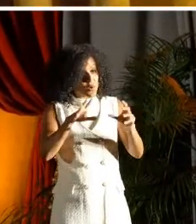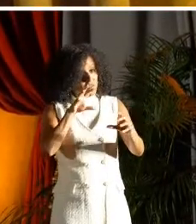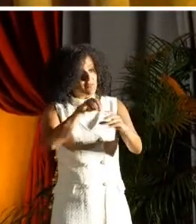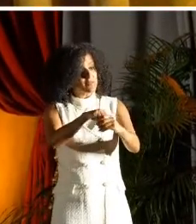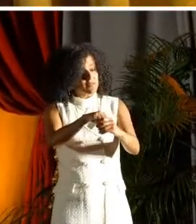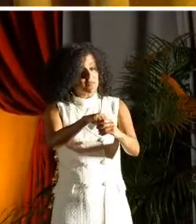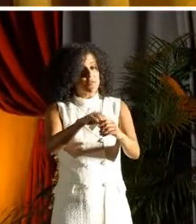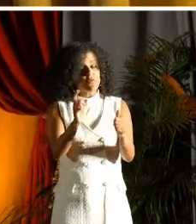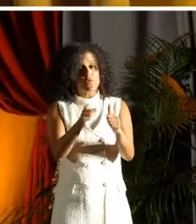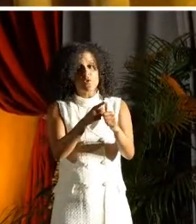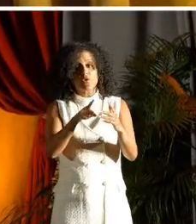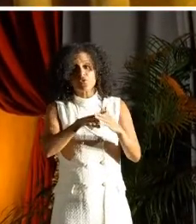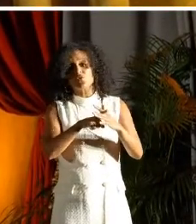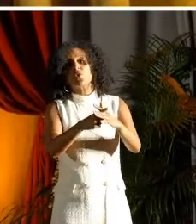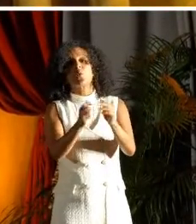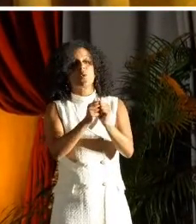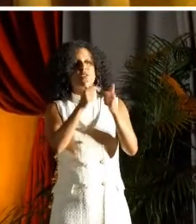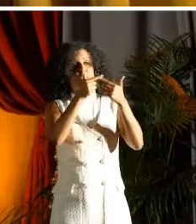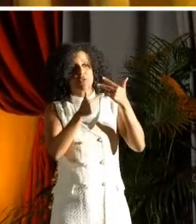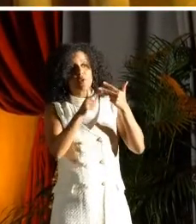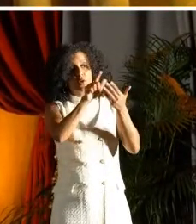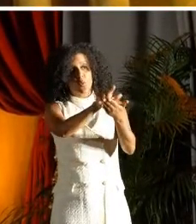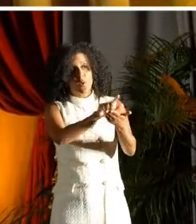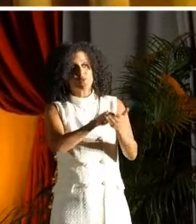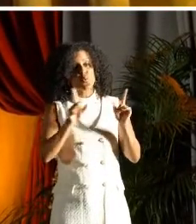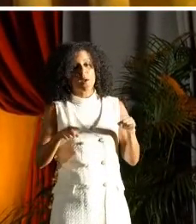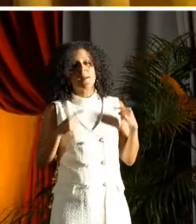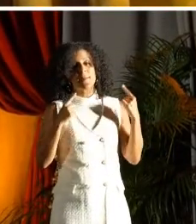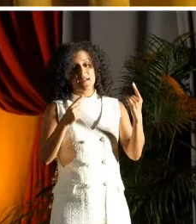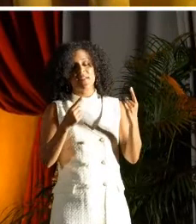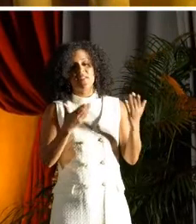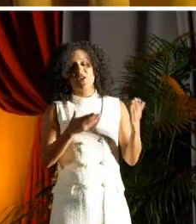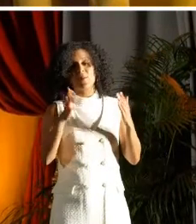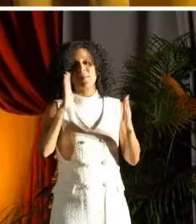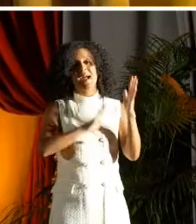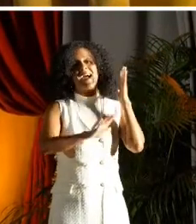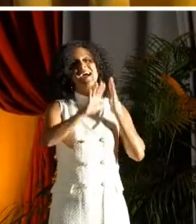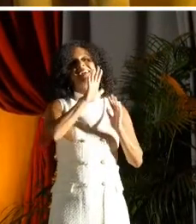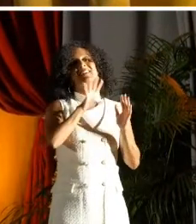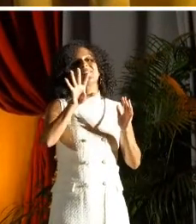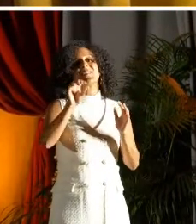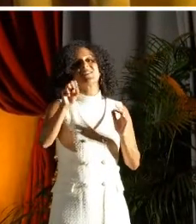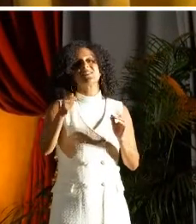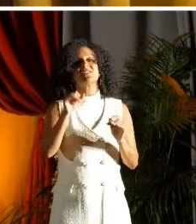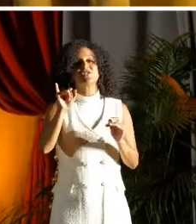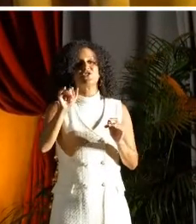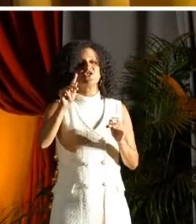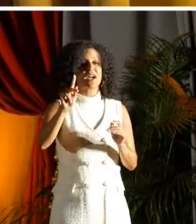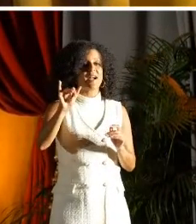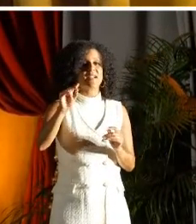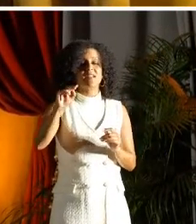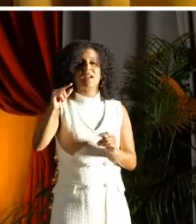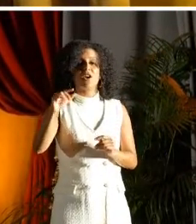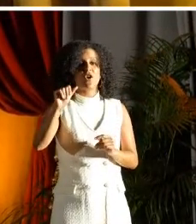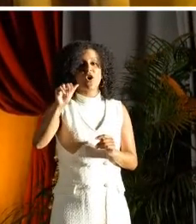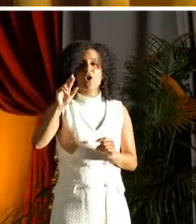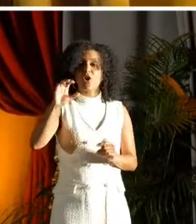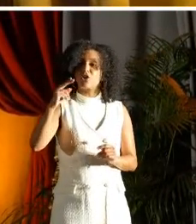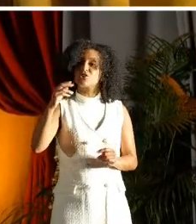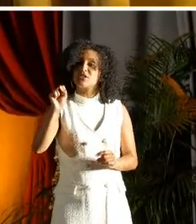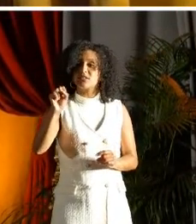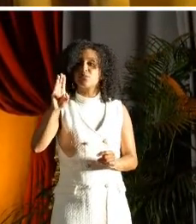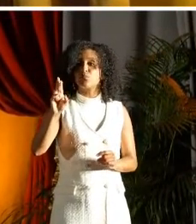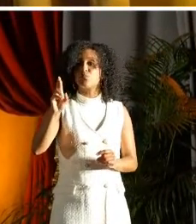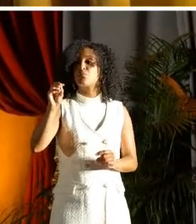then. I mean, it first started with those three lawyers that had been there, you know, obviously back in the 50s with, you know, Jack Young and R.J.S. Brown.